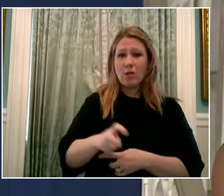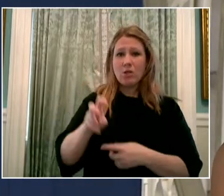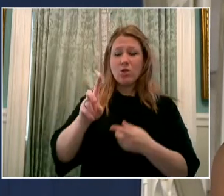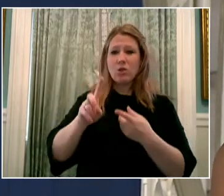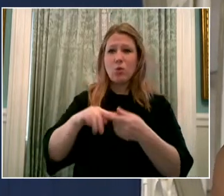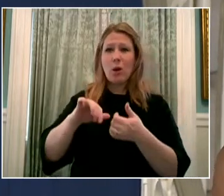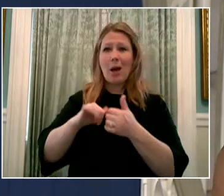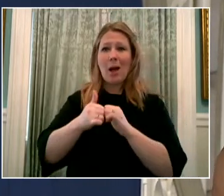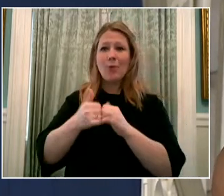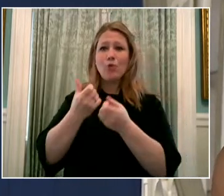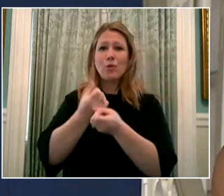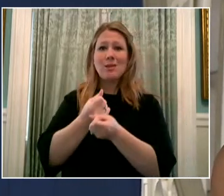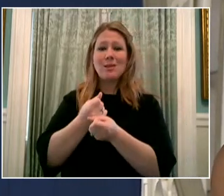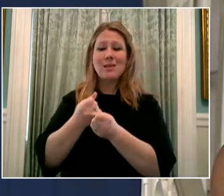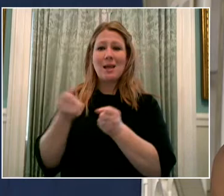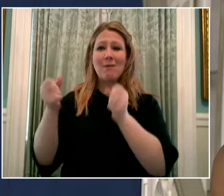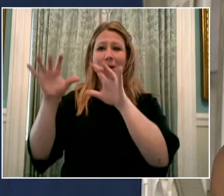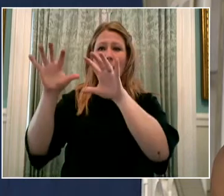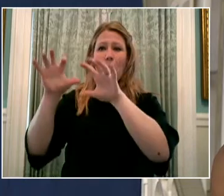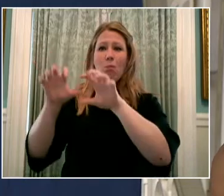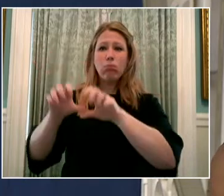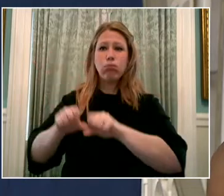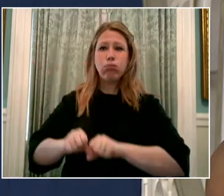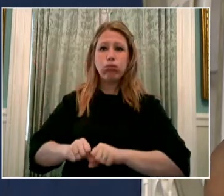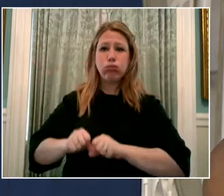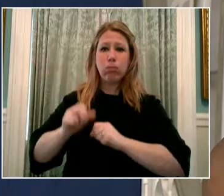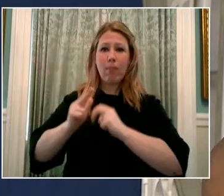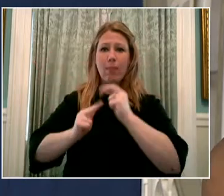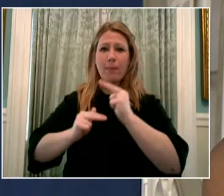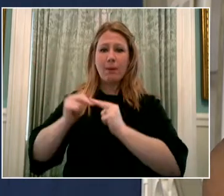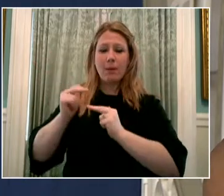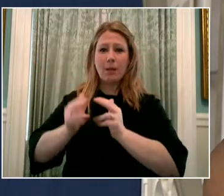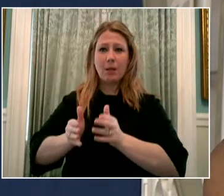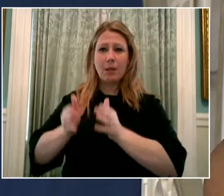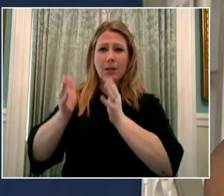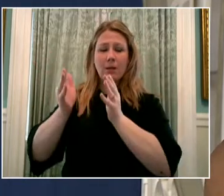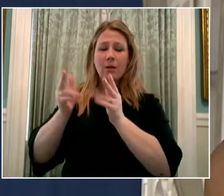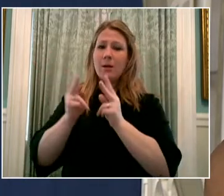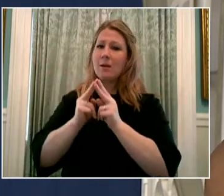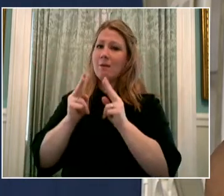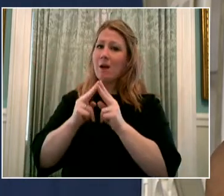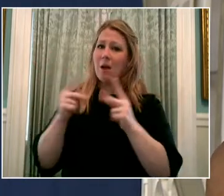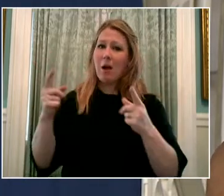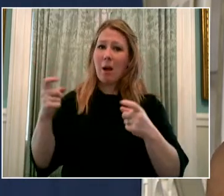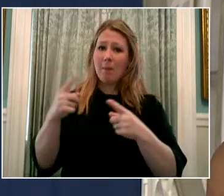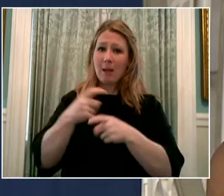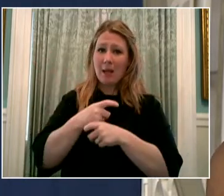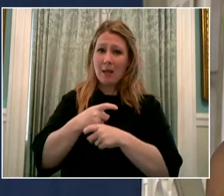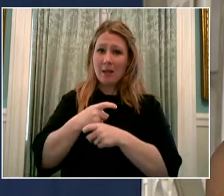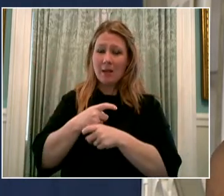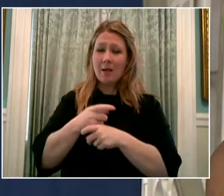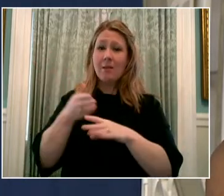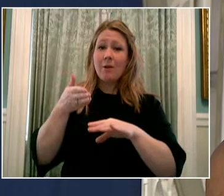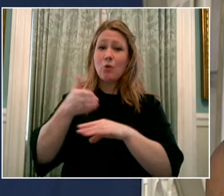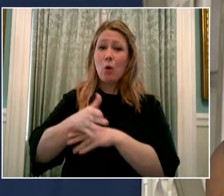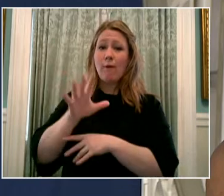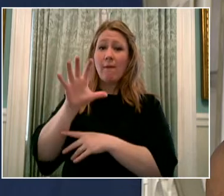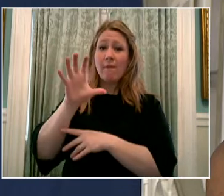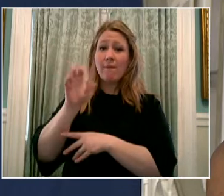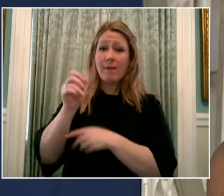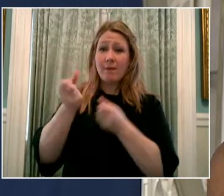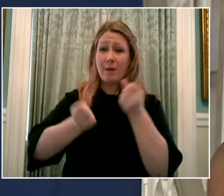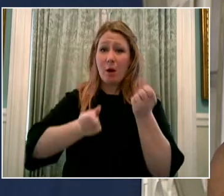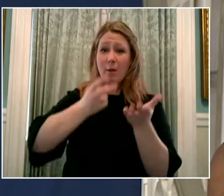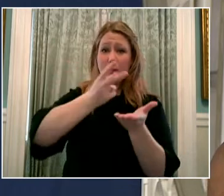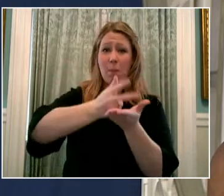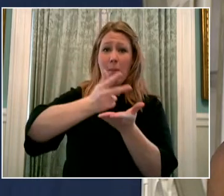and it's incredibly complex. There's over 50 cars on the roof. The building is not structurally sound. You think about hazardous